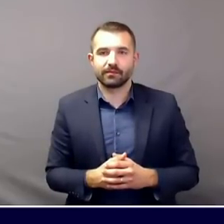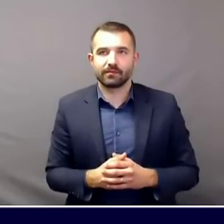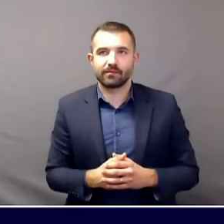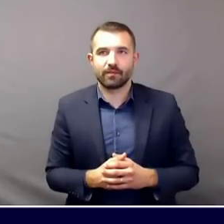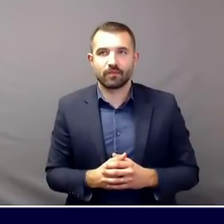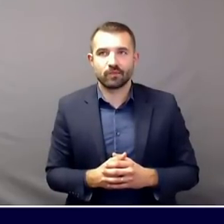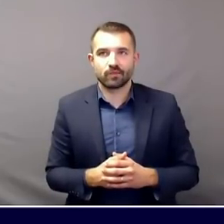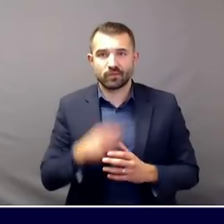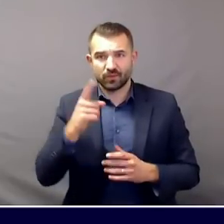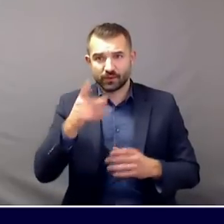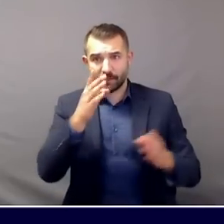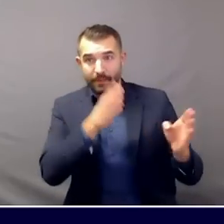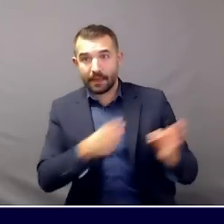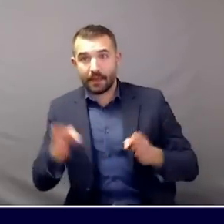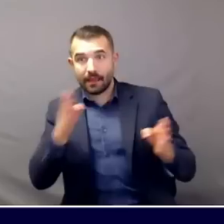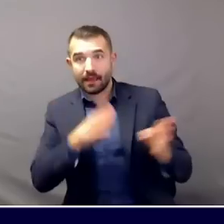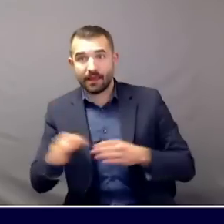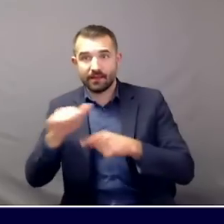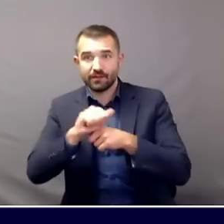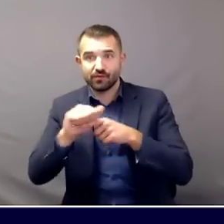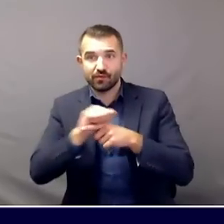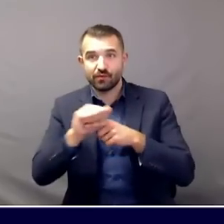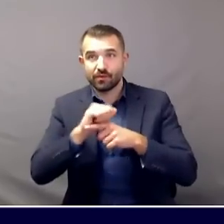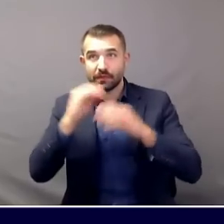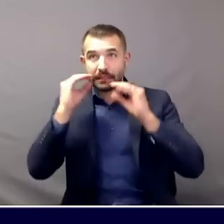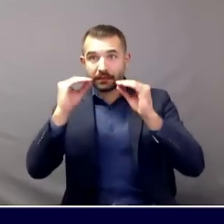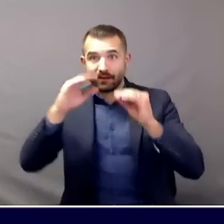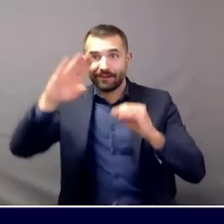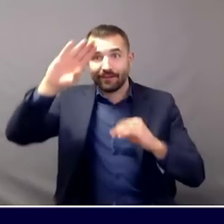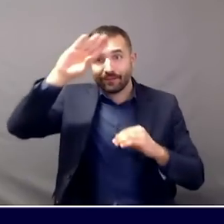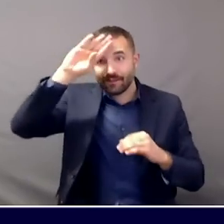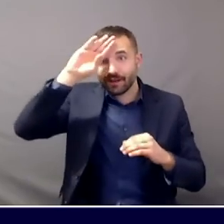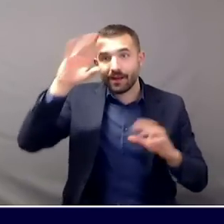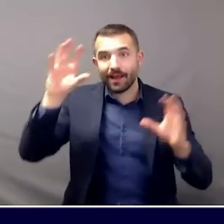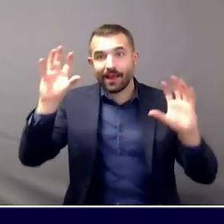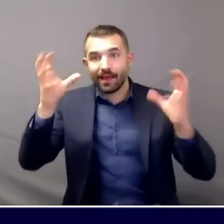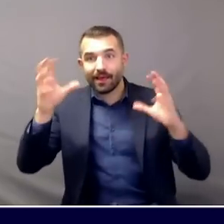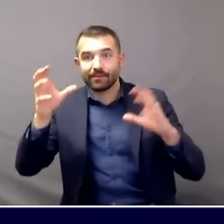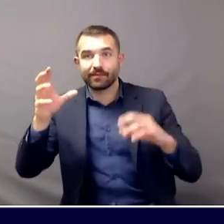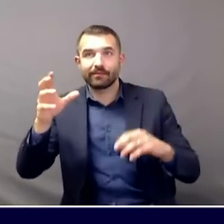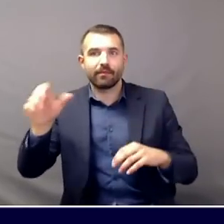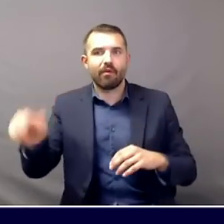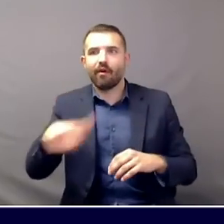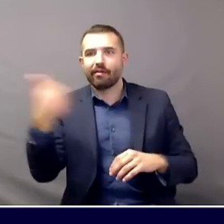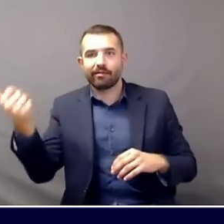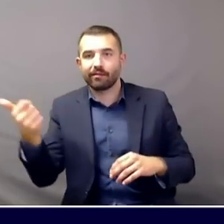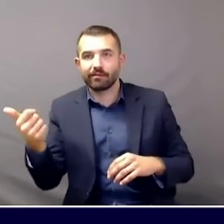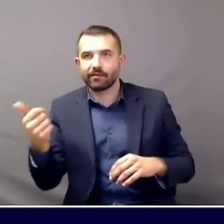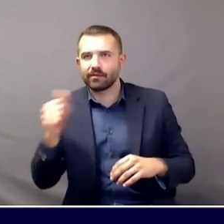EMS, paramedics to become certified COVID-19 vaccinators, of course, once vaccines actually start?